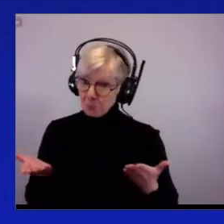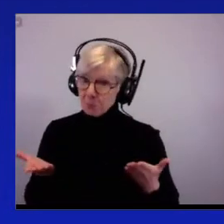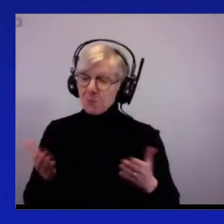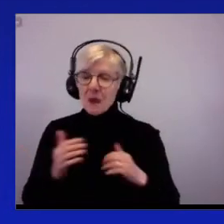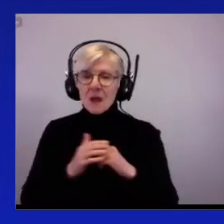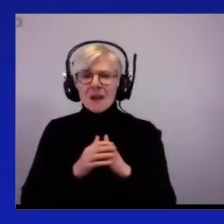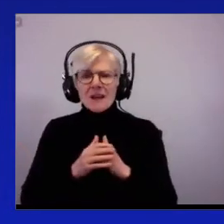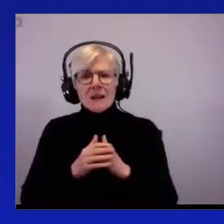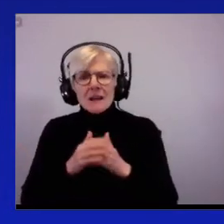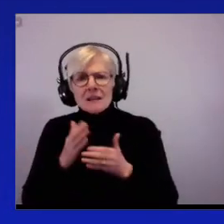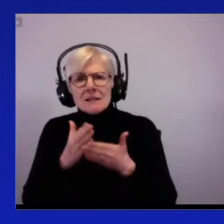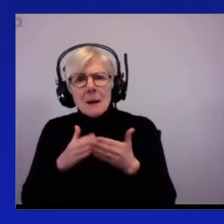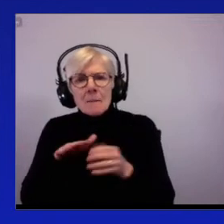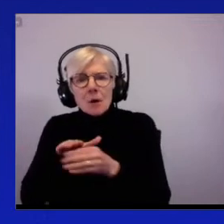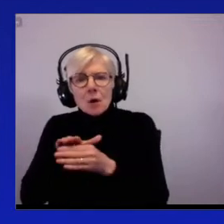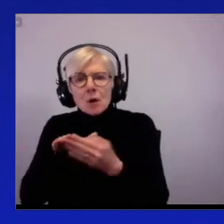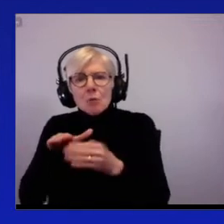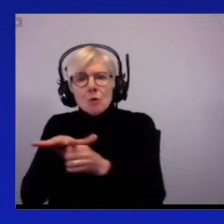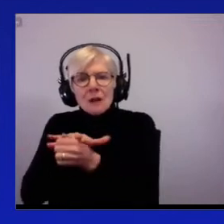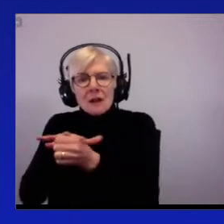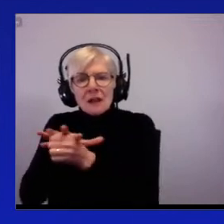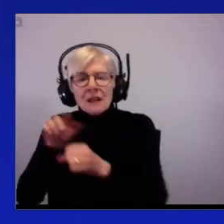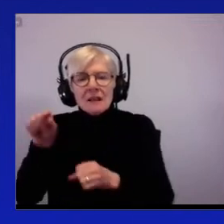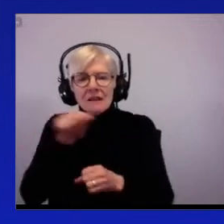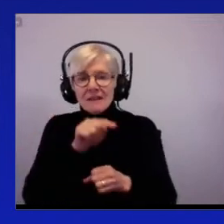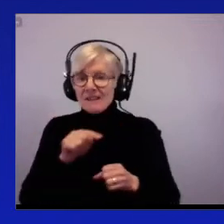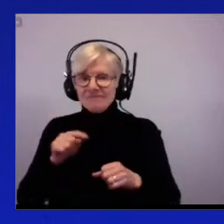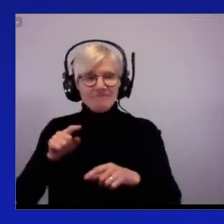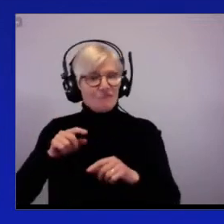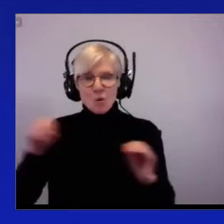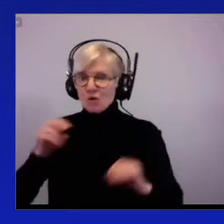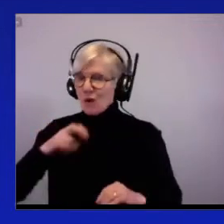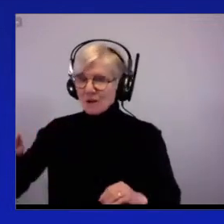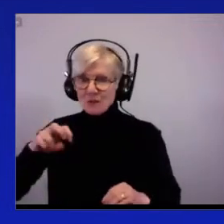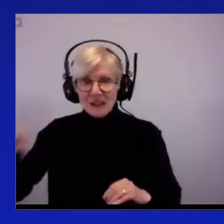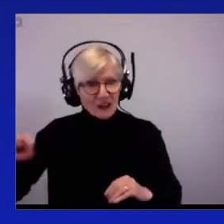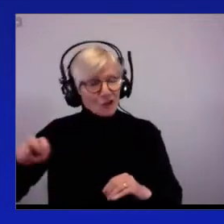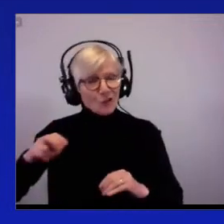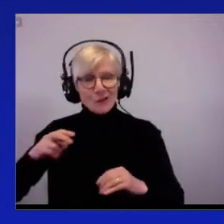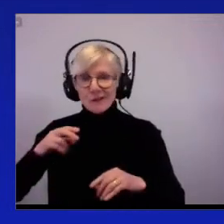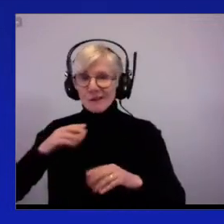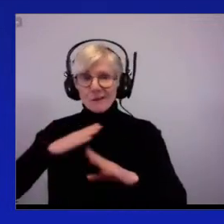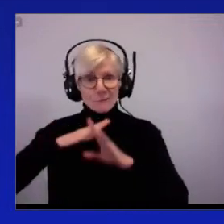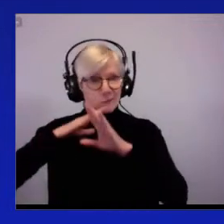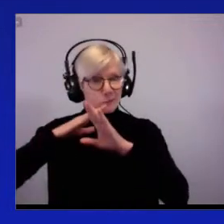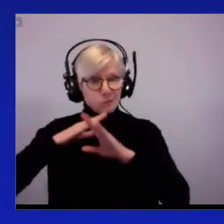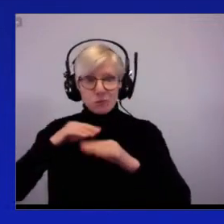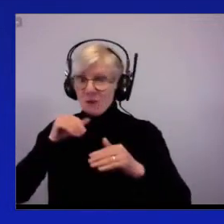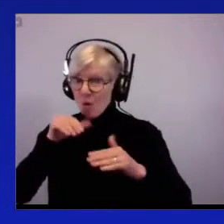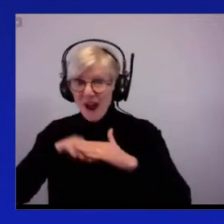do not have easy access to public transportation, maybe can't afford to have a